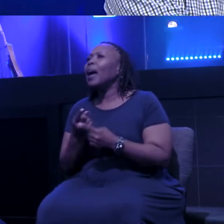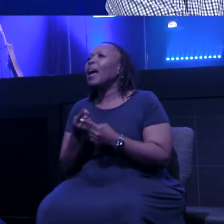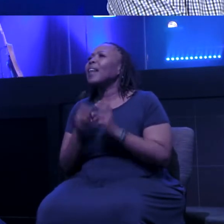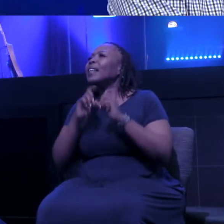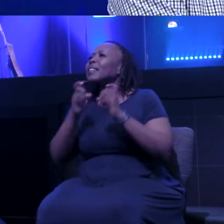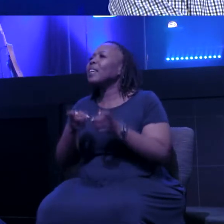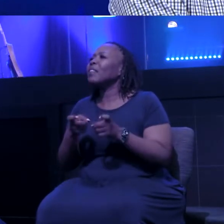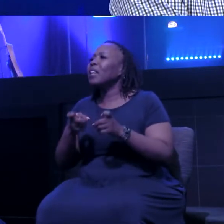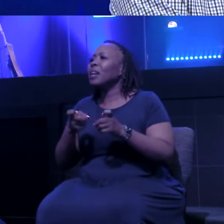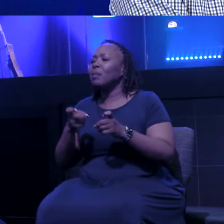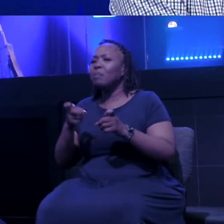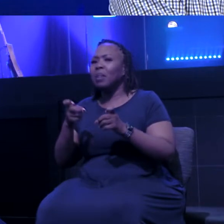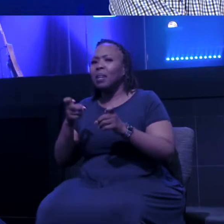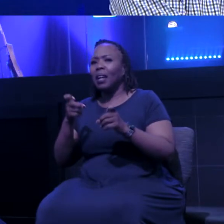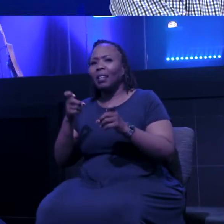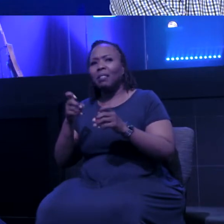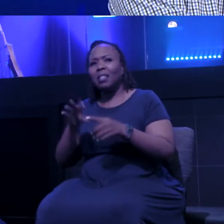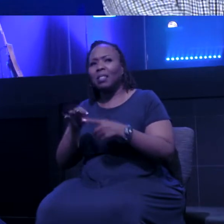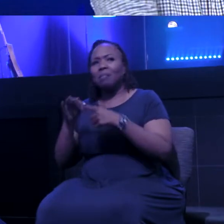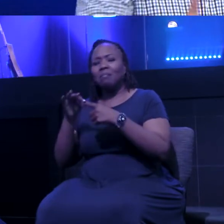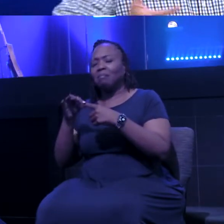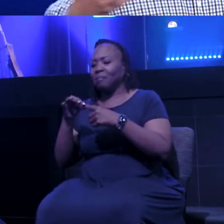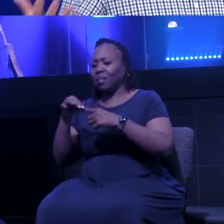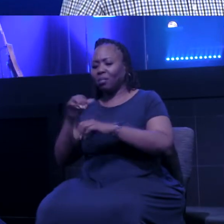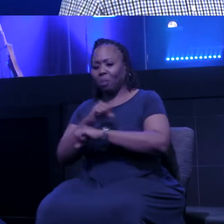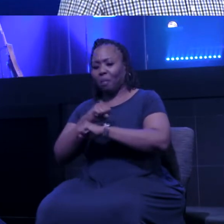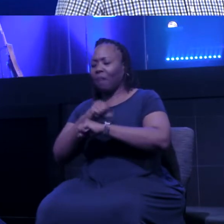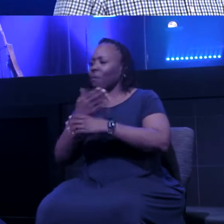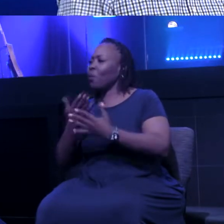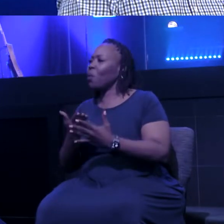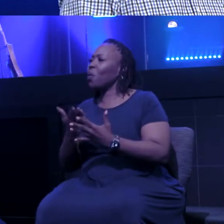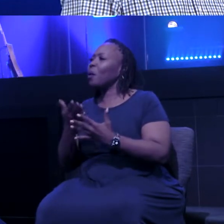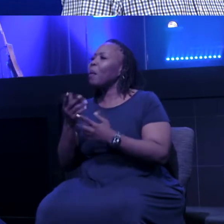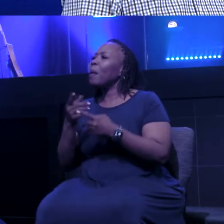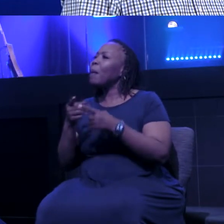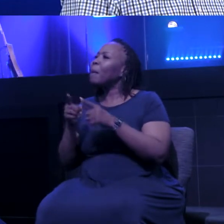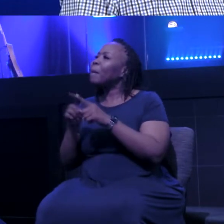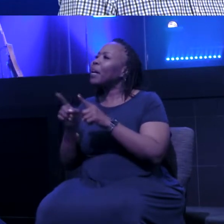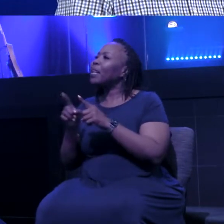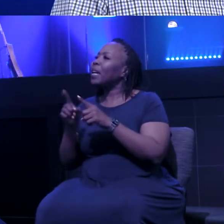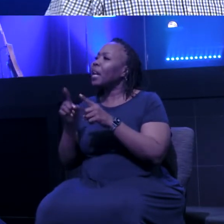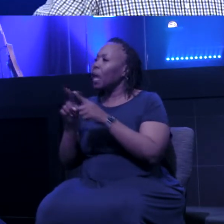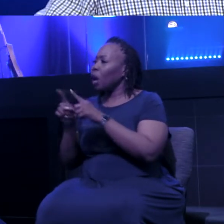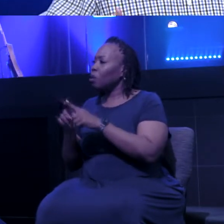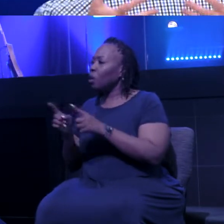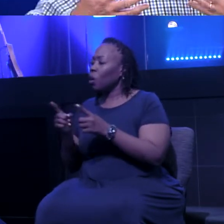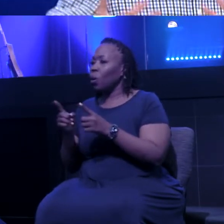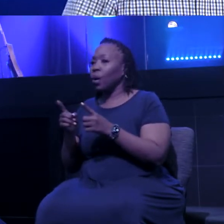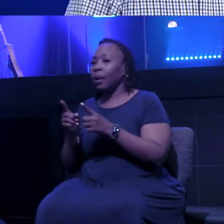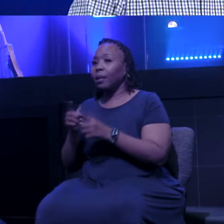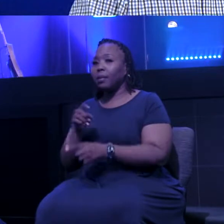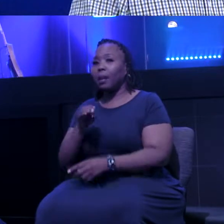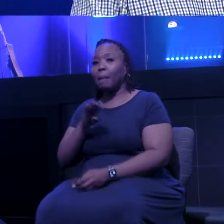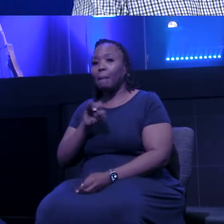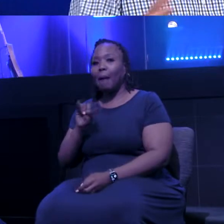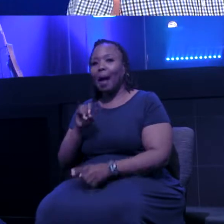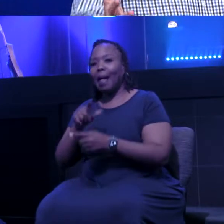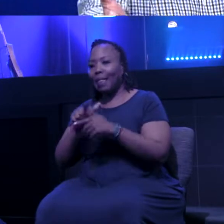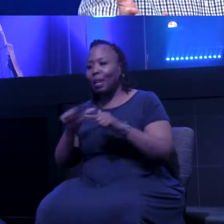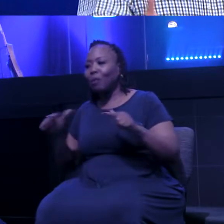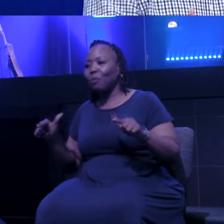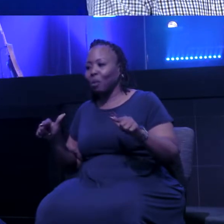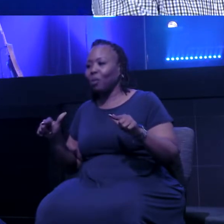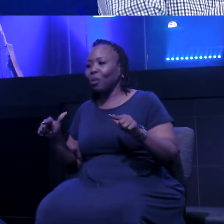him a platform that's unique. But he also has a giftedness in being bilingual, and we thought that that would be a great, great thing. We have